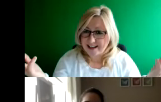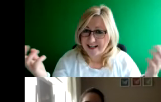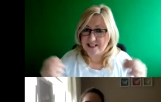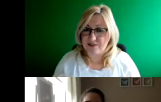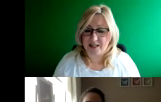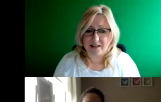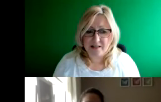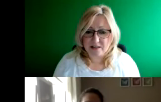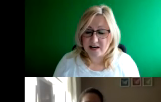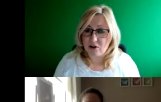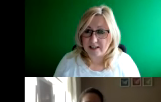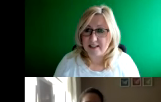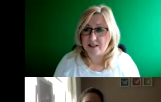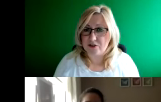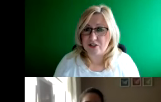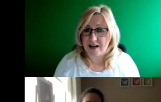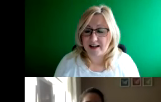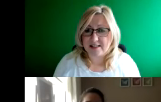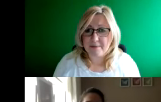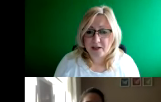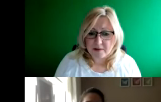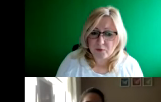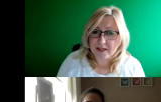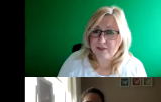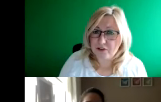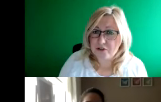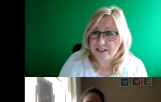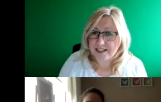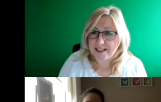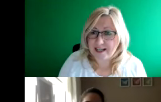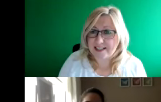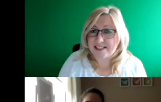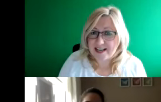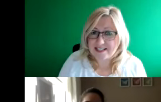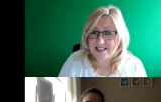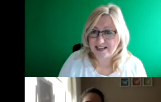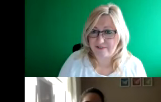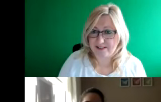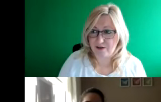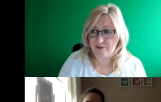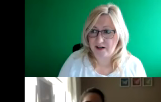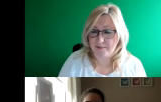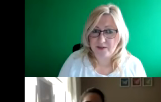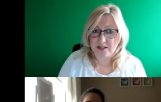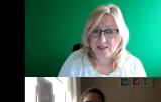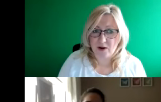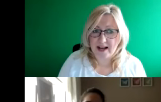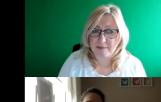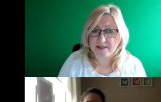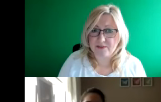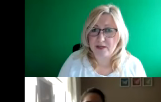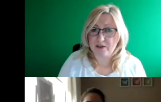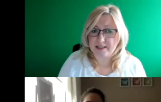rock, that kind of thing. So they're all illocutionary acts. But we have looked really at the sentence level so far. So